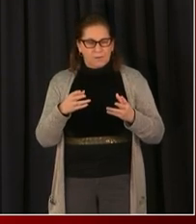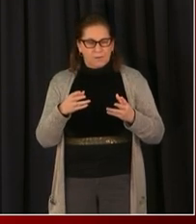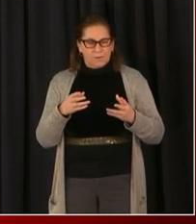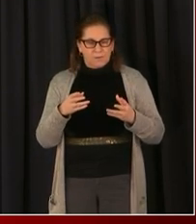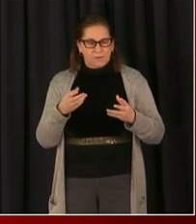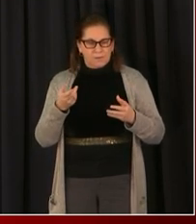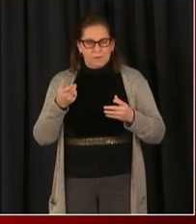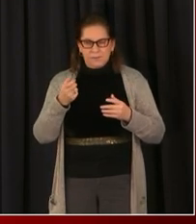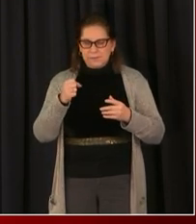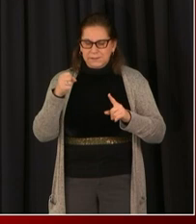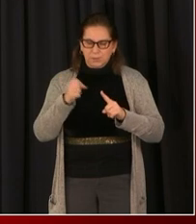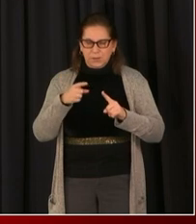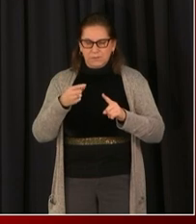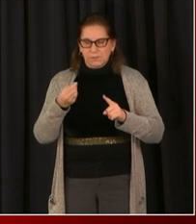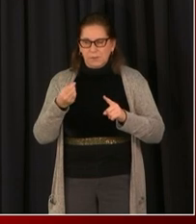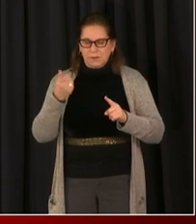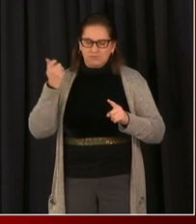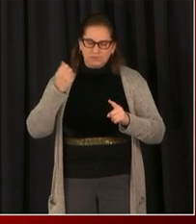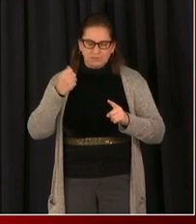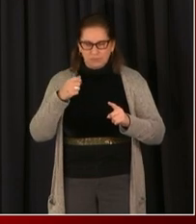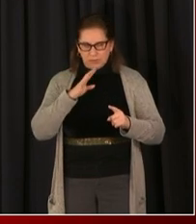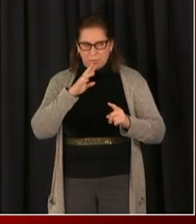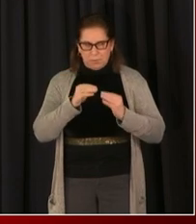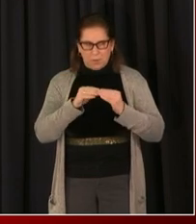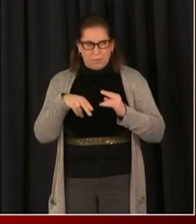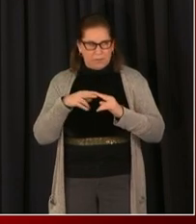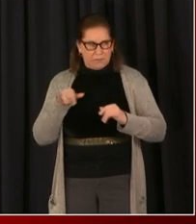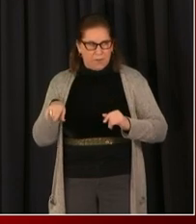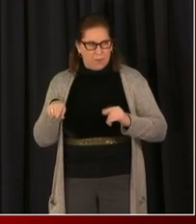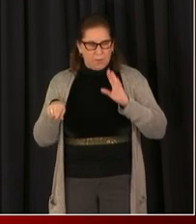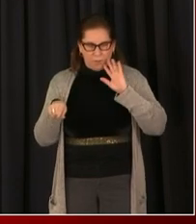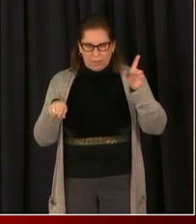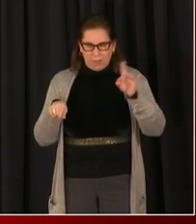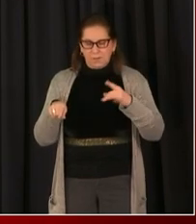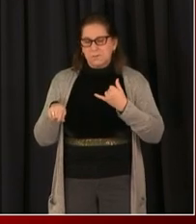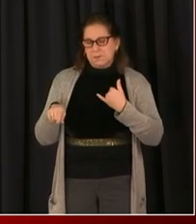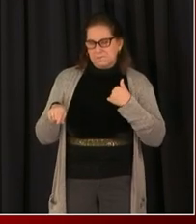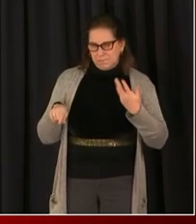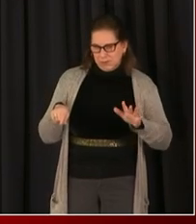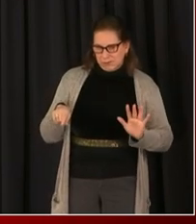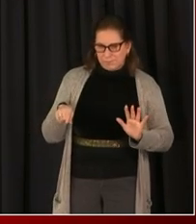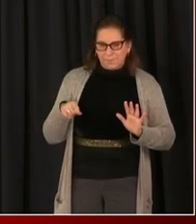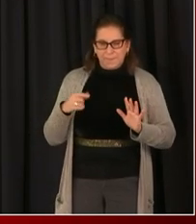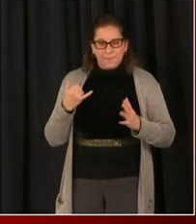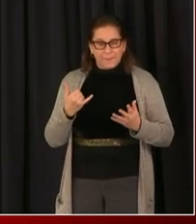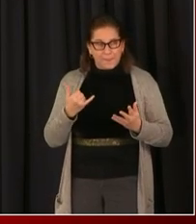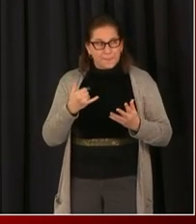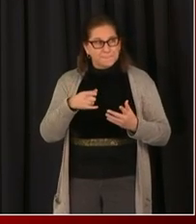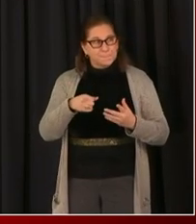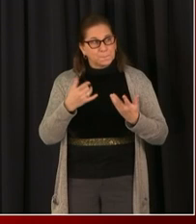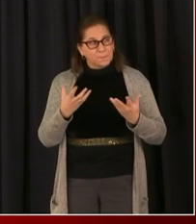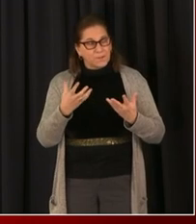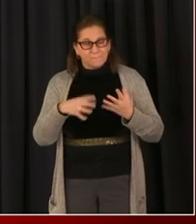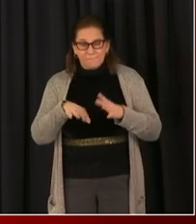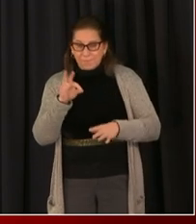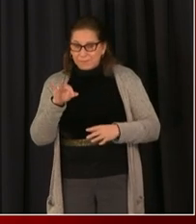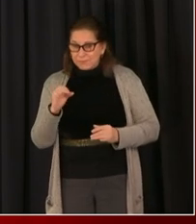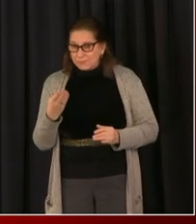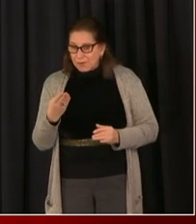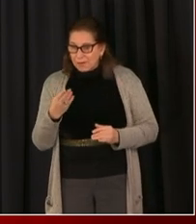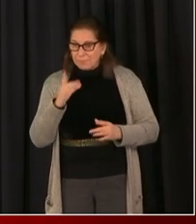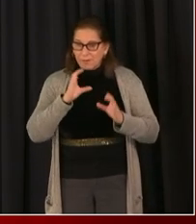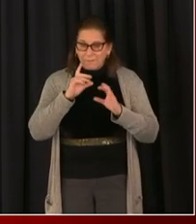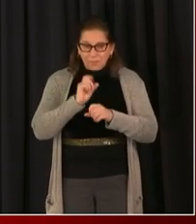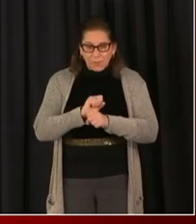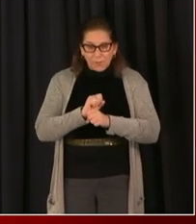Those include individuals who are self-employed, seeking part-time employment, individuals lacking sufficient work history